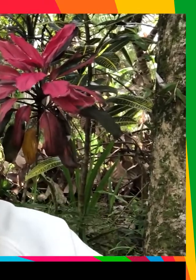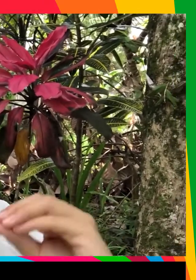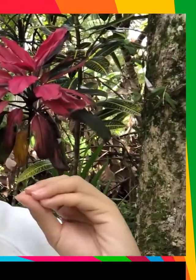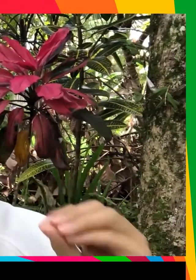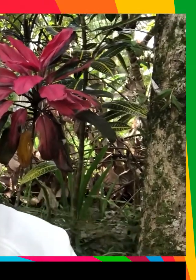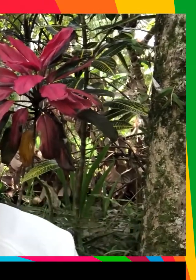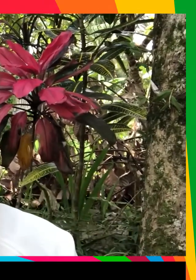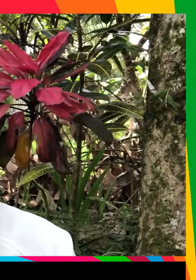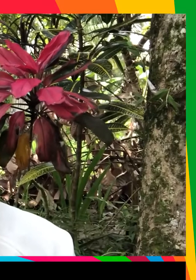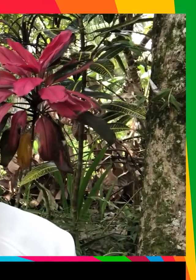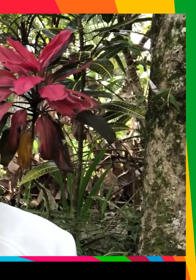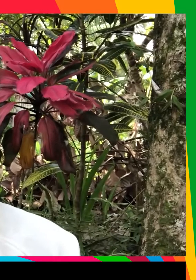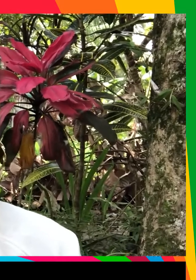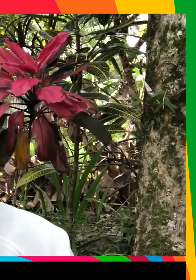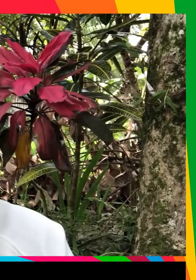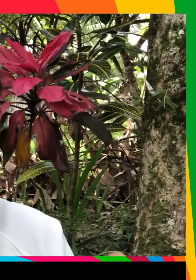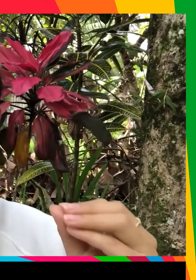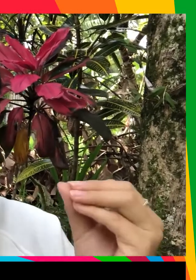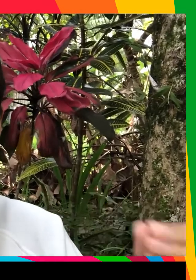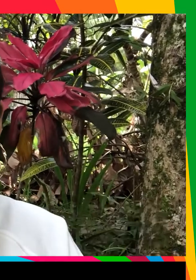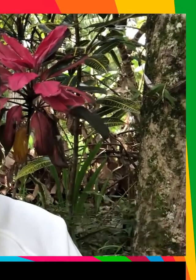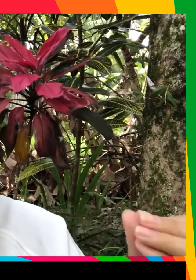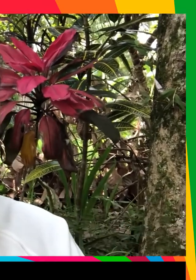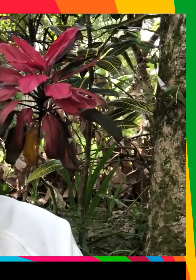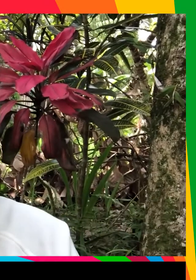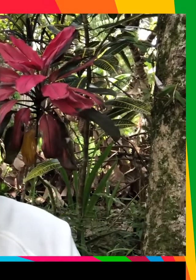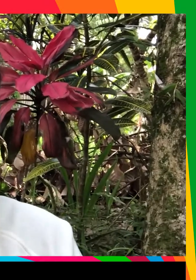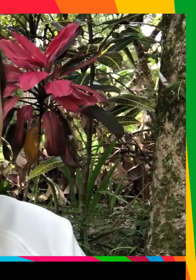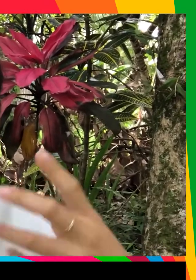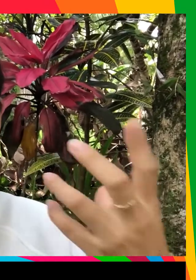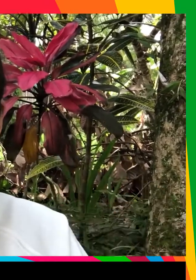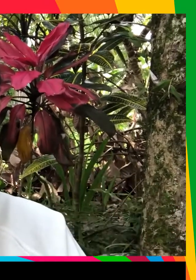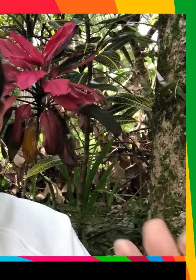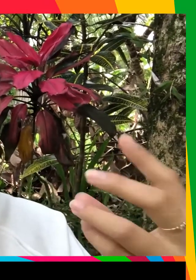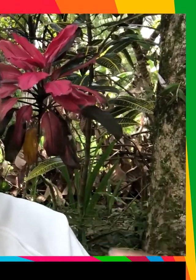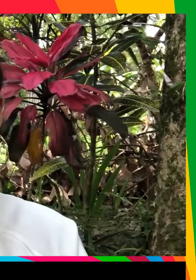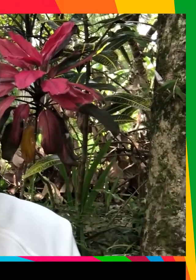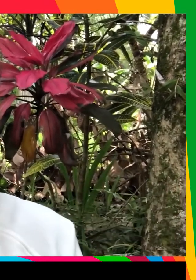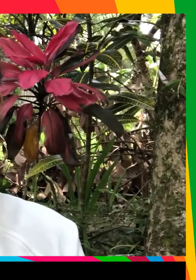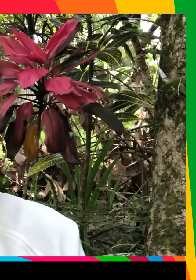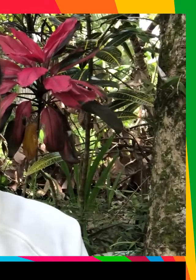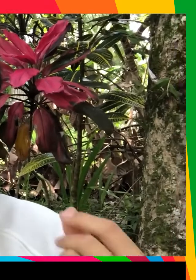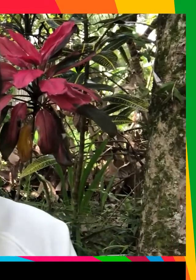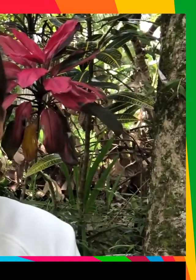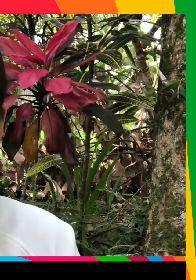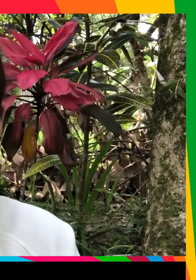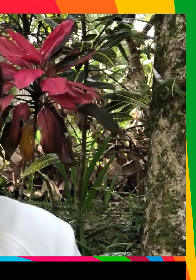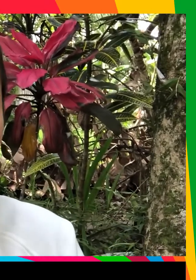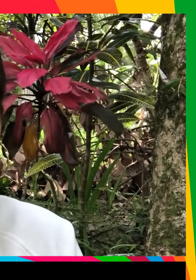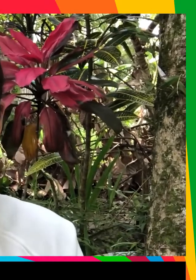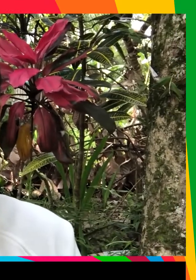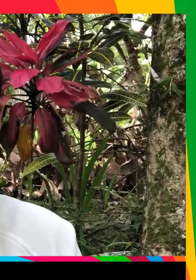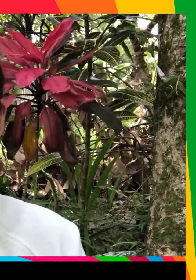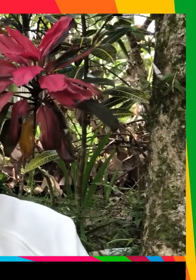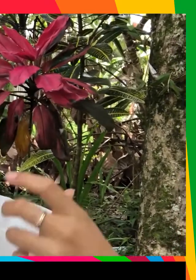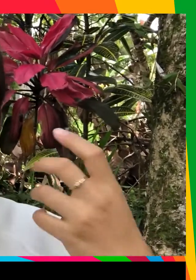clear in what you want to achieve. What is the goal you want to see? What is the change you want to see? The more specific, the